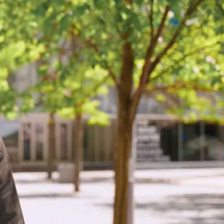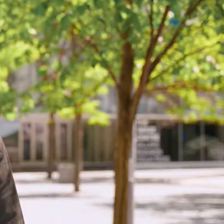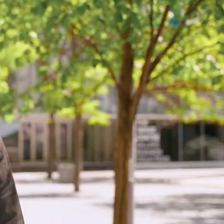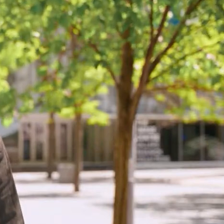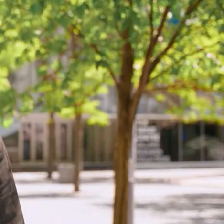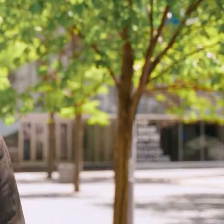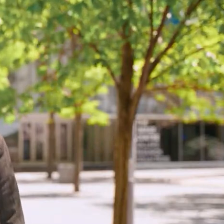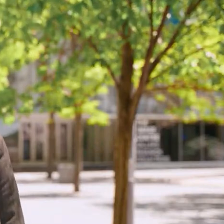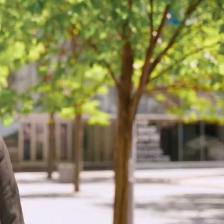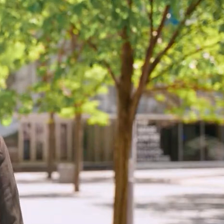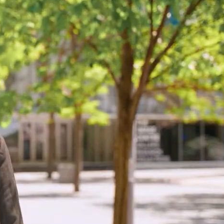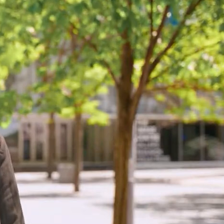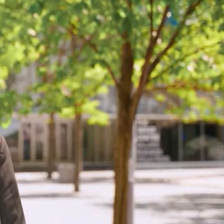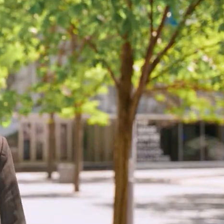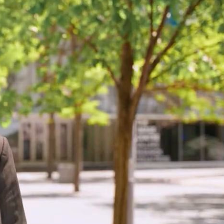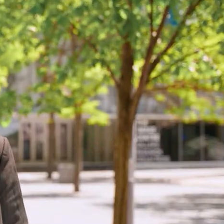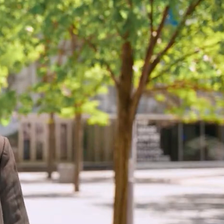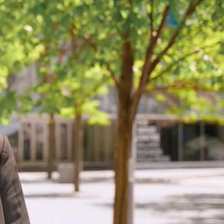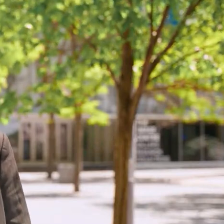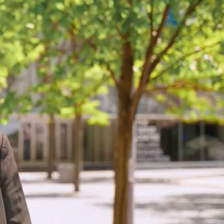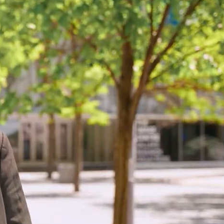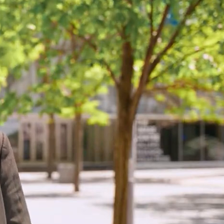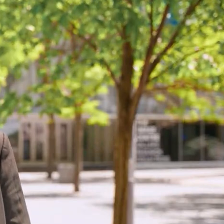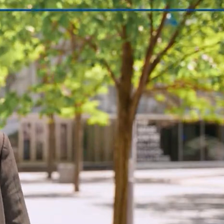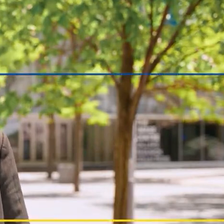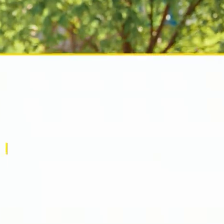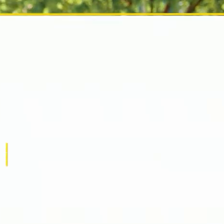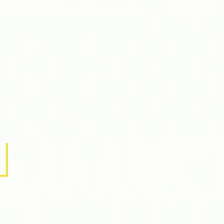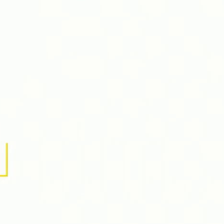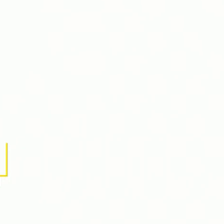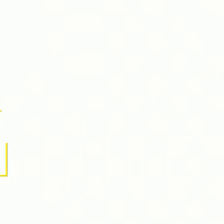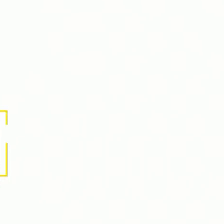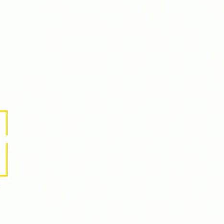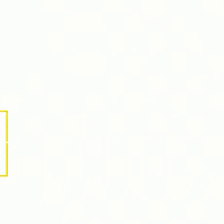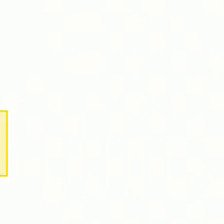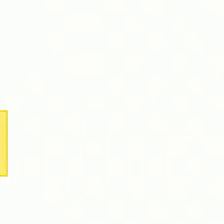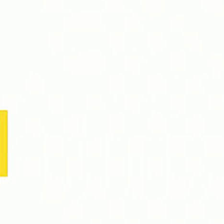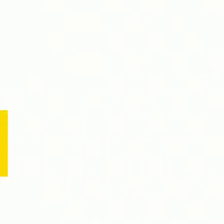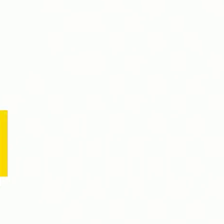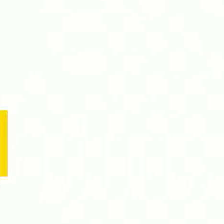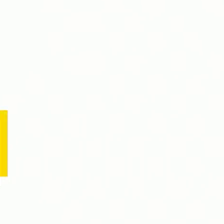you'll forever be a part of the TMU community.